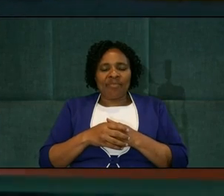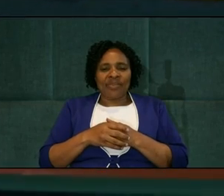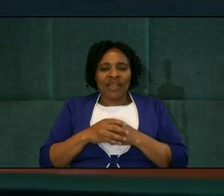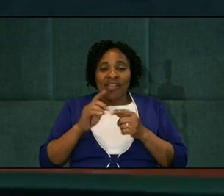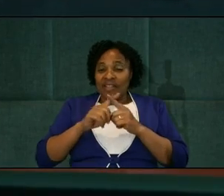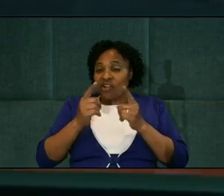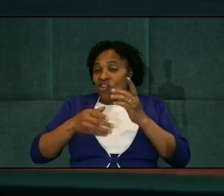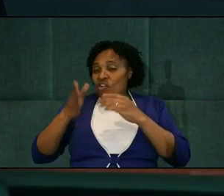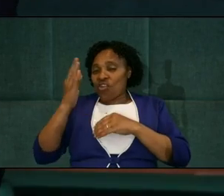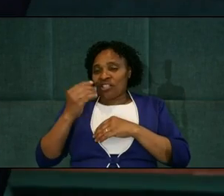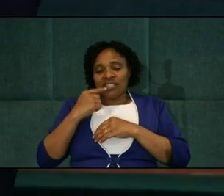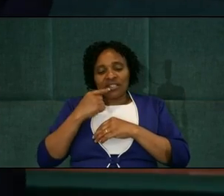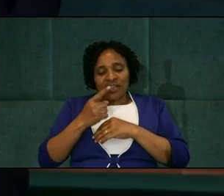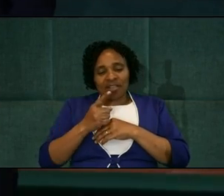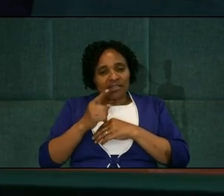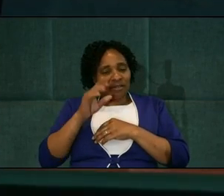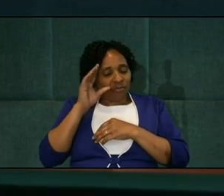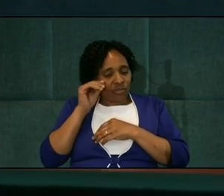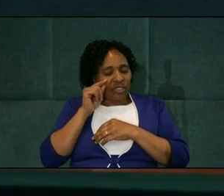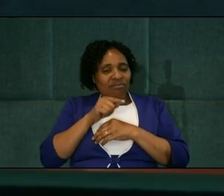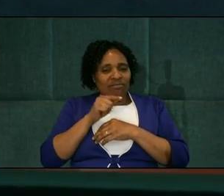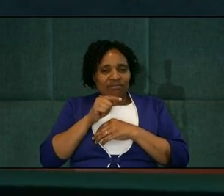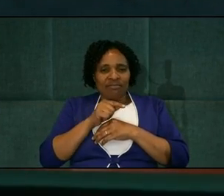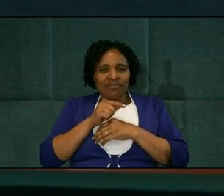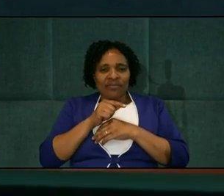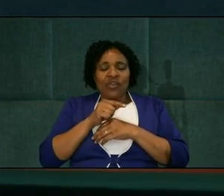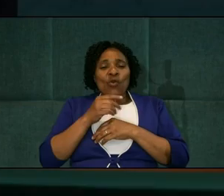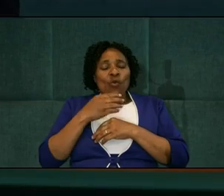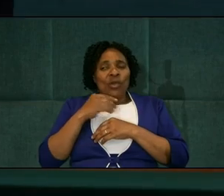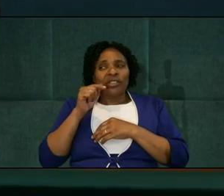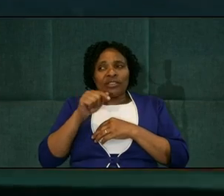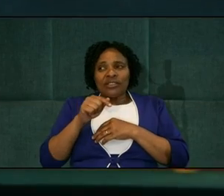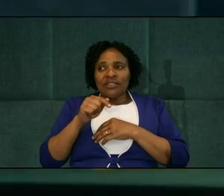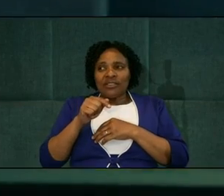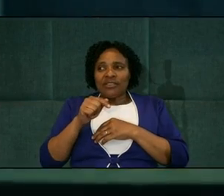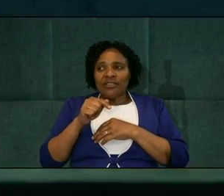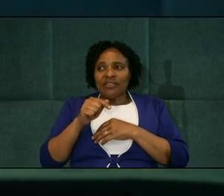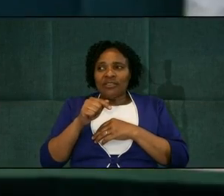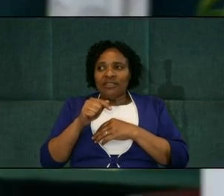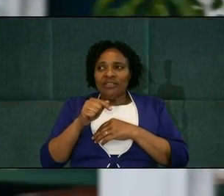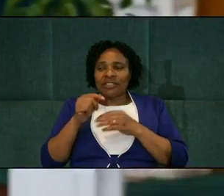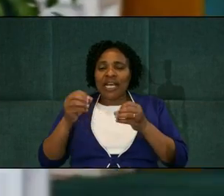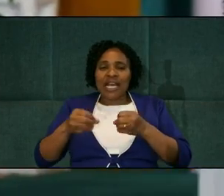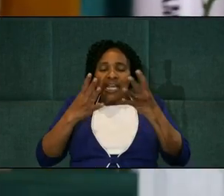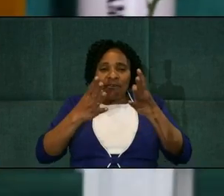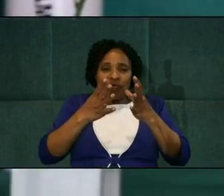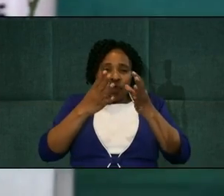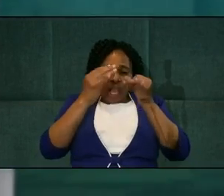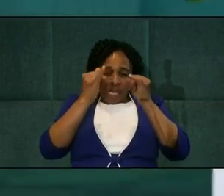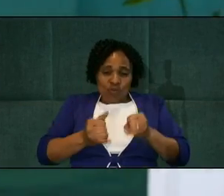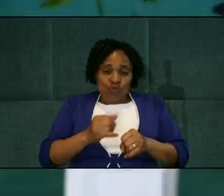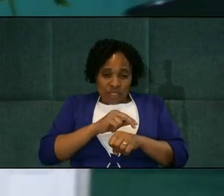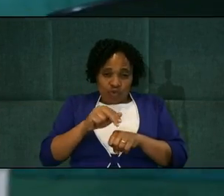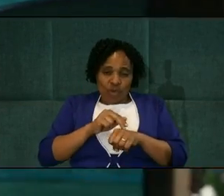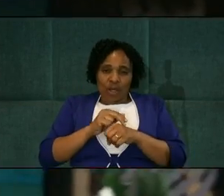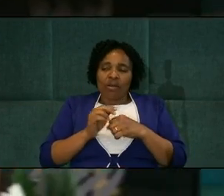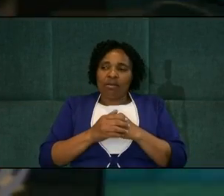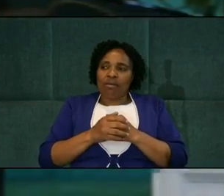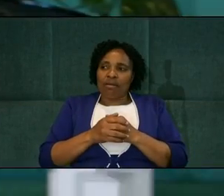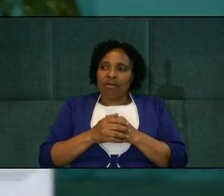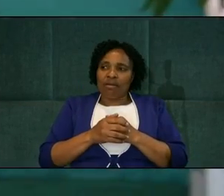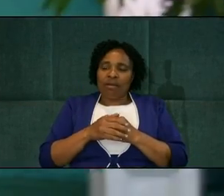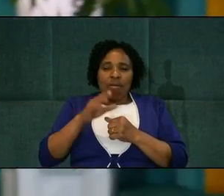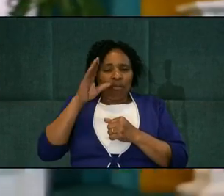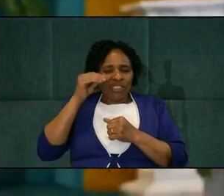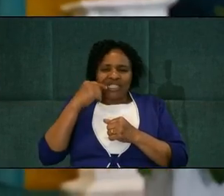And God says, Moses, I'm going to destroy all of them and give you a new nation.